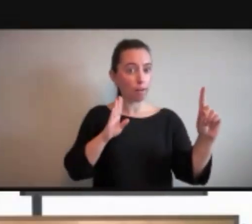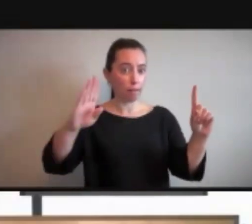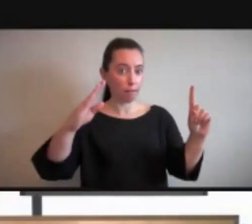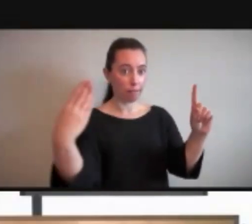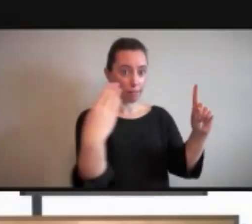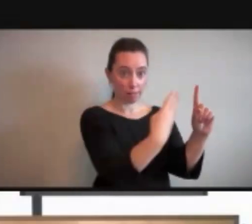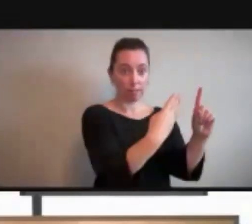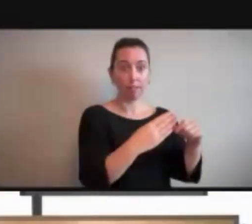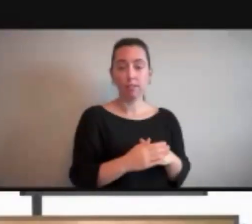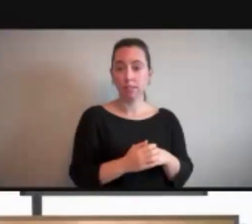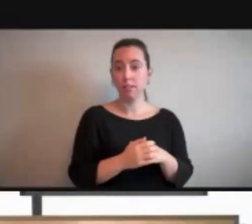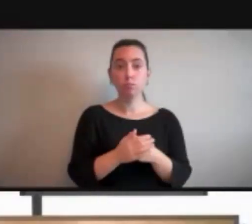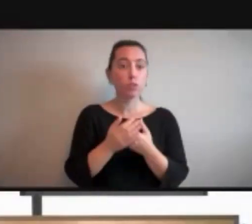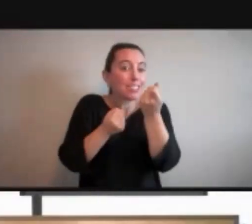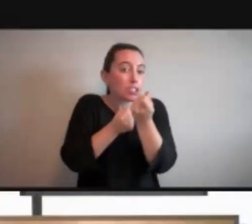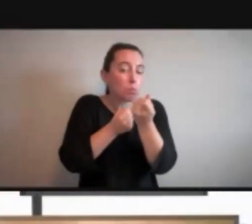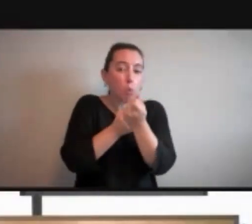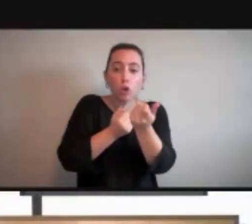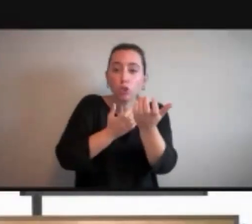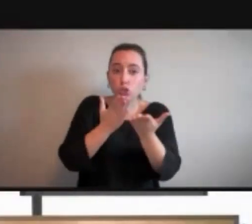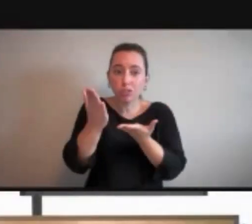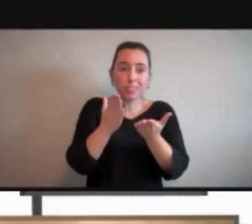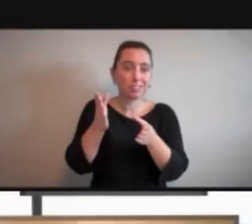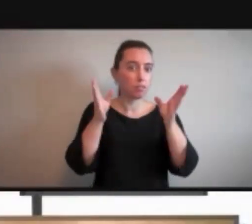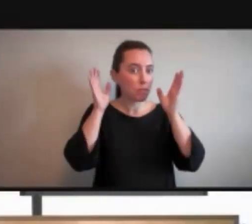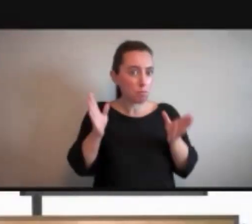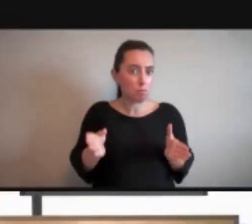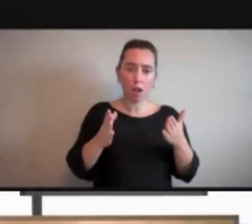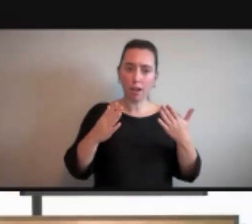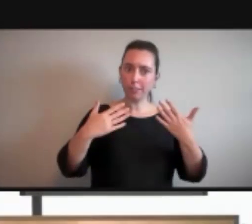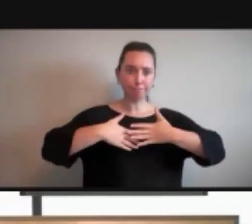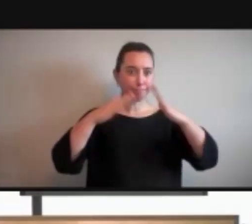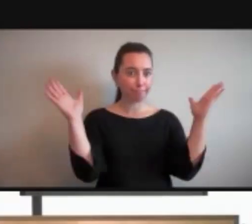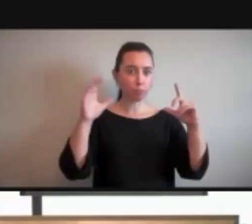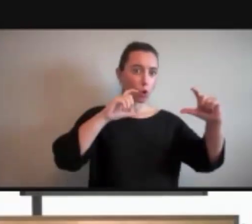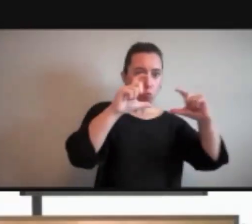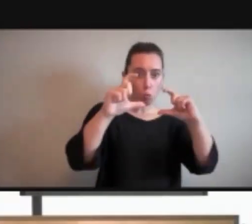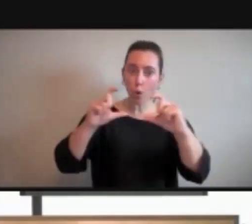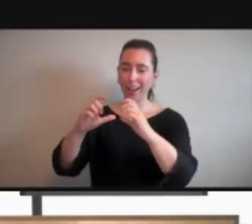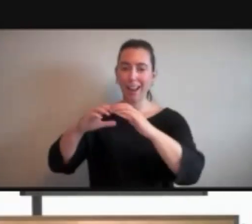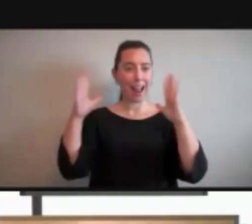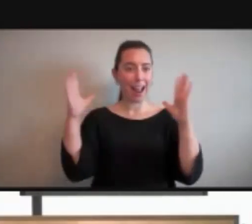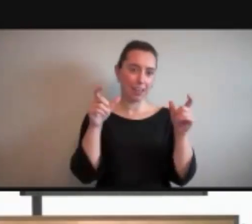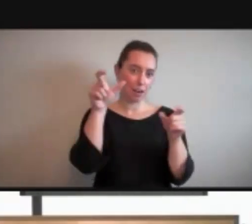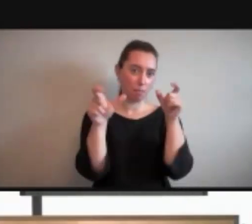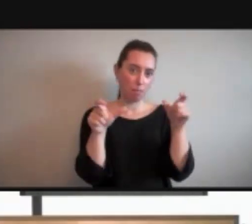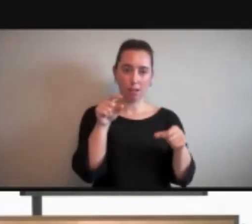it says that support service should be able to communicate with all the users. Next slide, please.